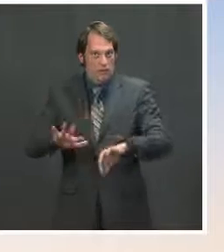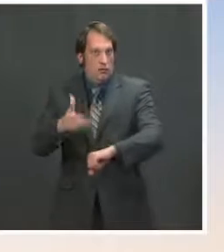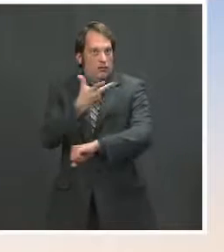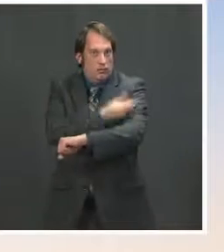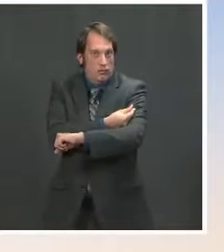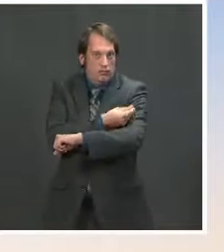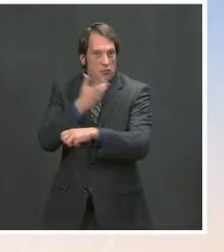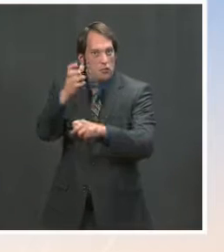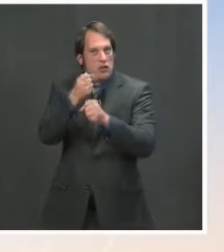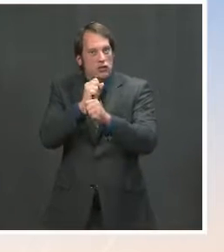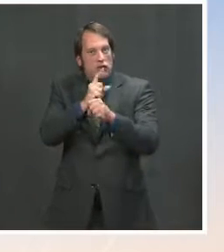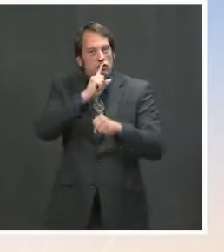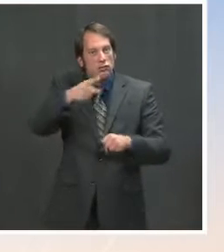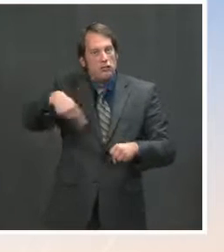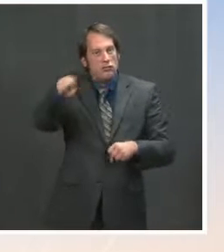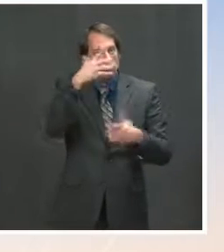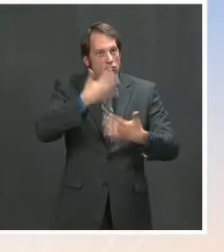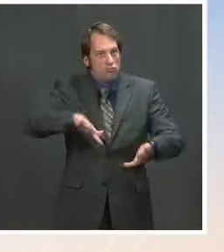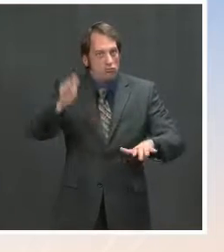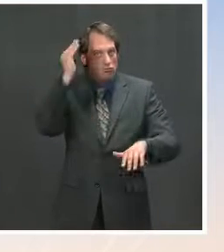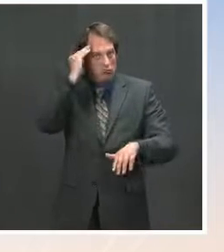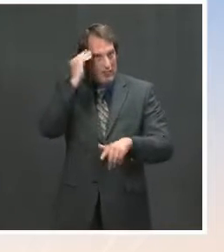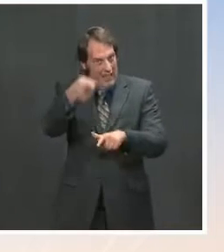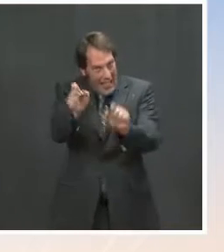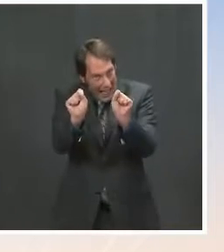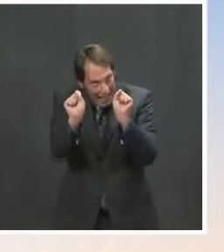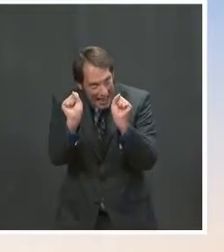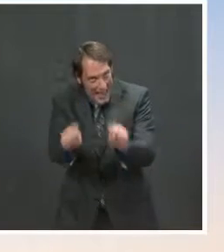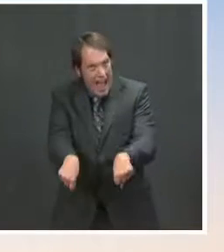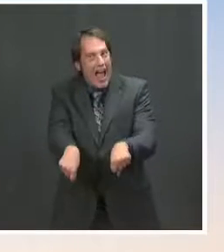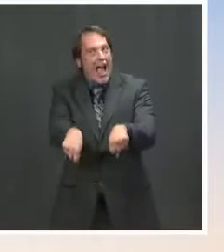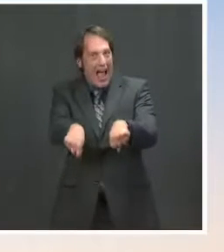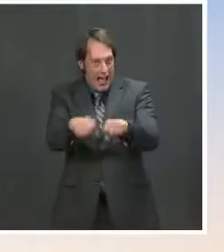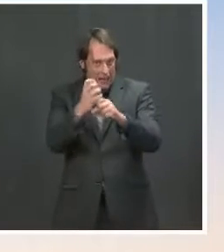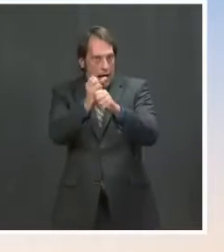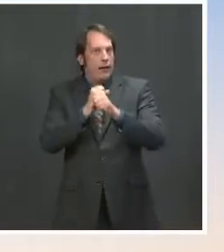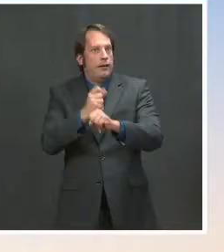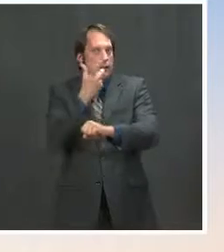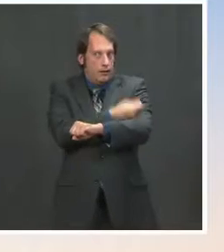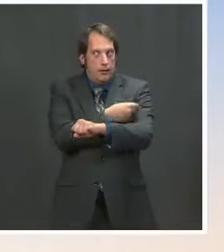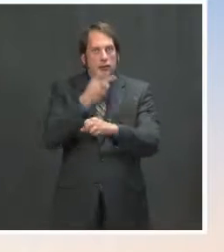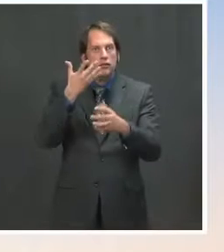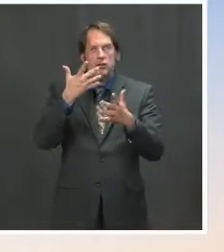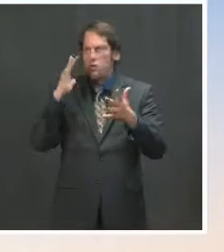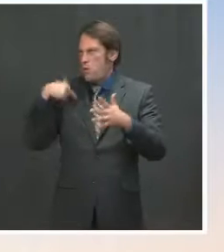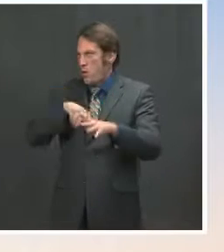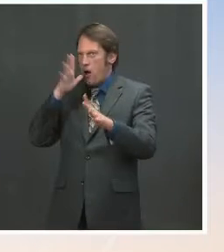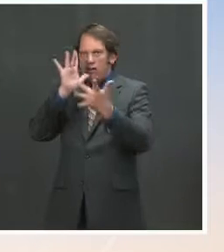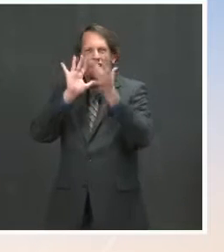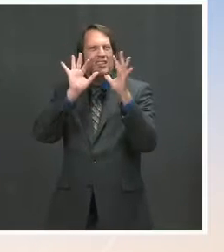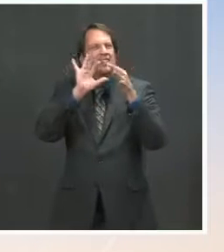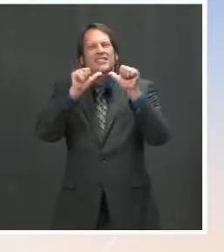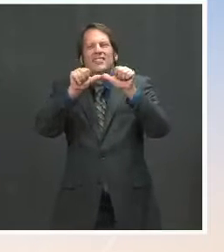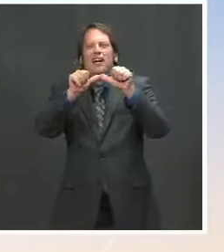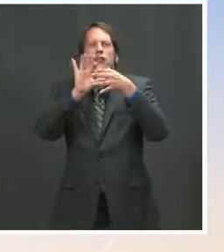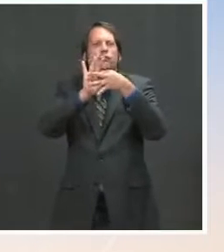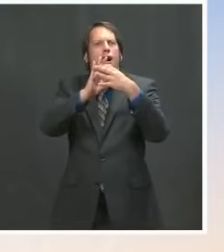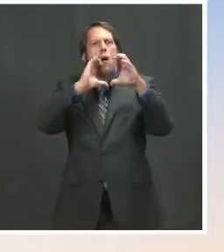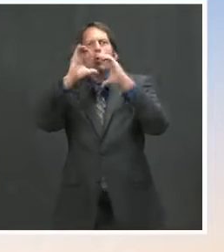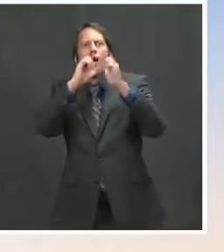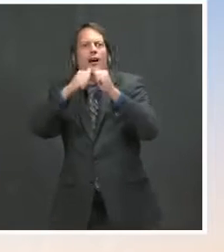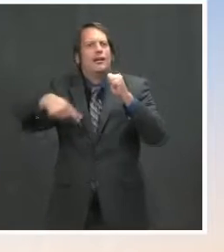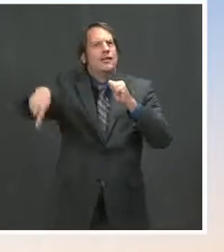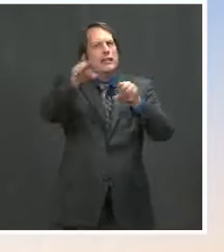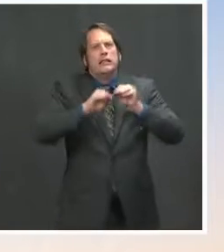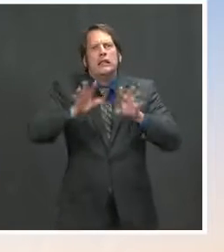people know that they're eligible, we're blitzing the airwaves, including local media, constituency radio and television, and also have a range of officials